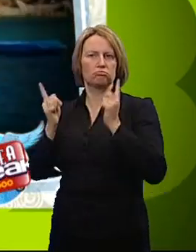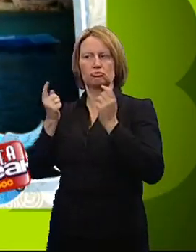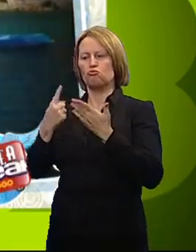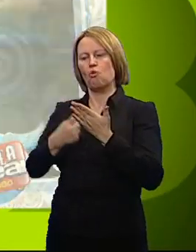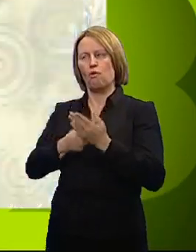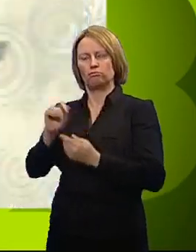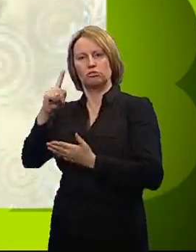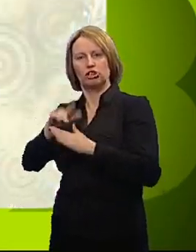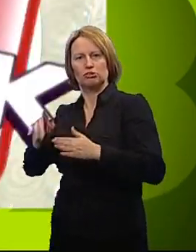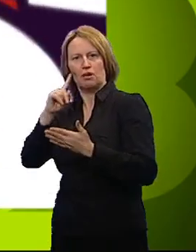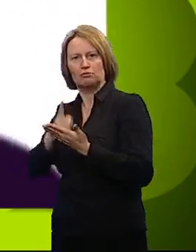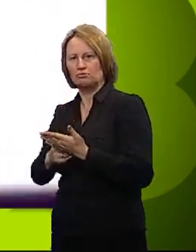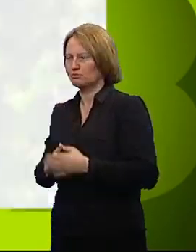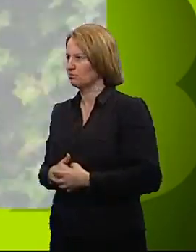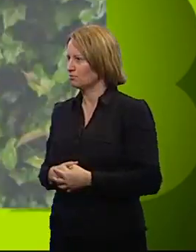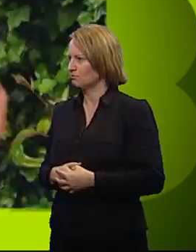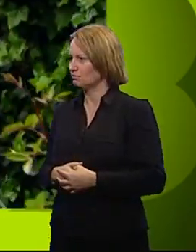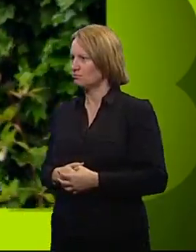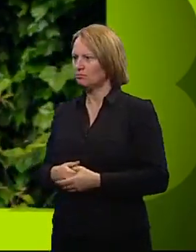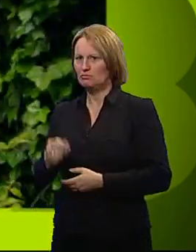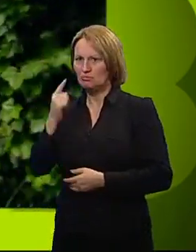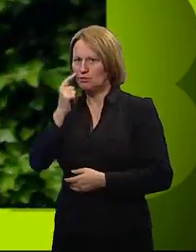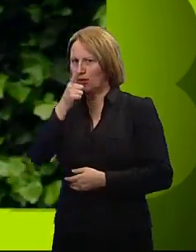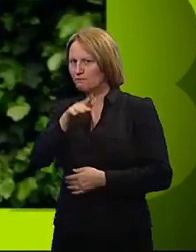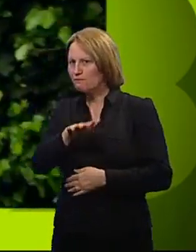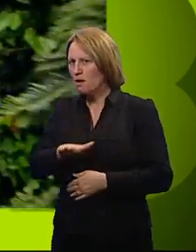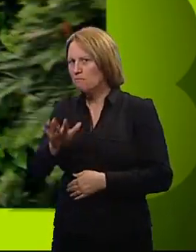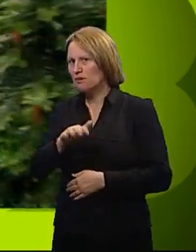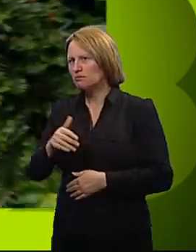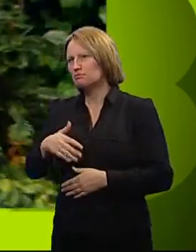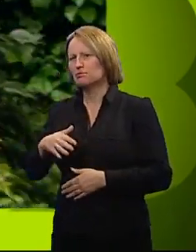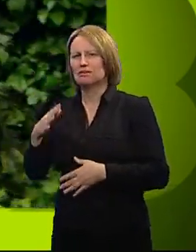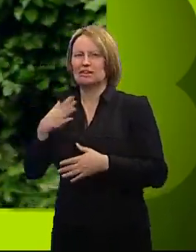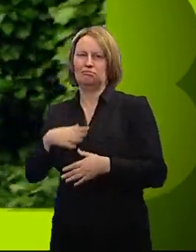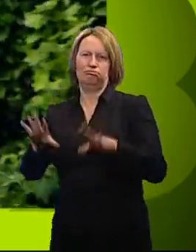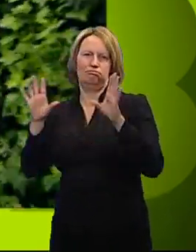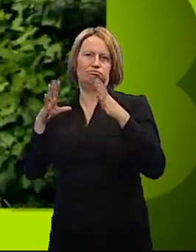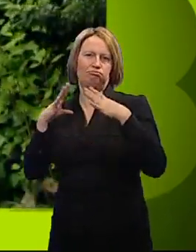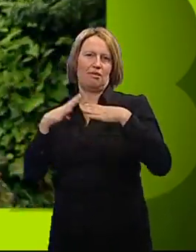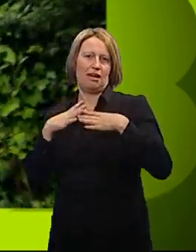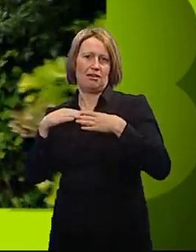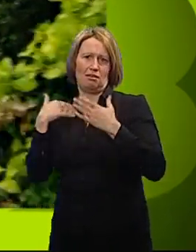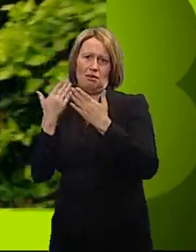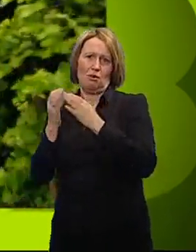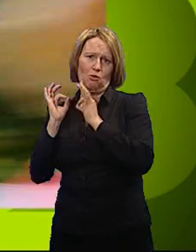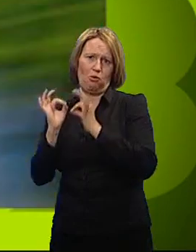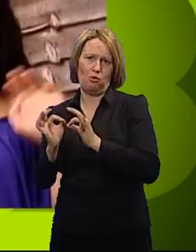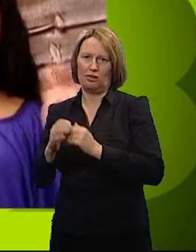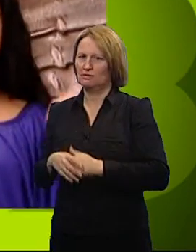the holiday rules. So let's see which lucky family are about to go on a break unlike any they've ever had